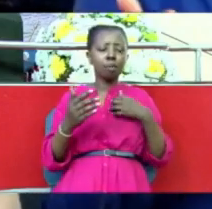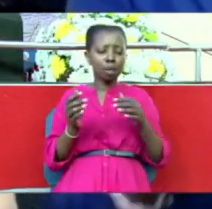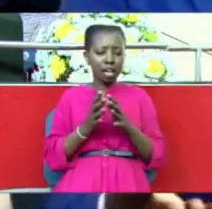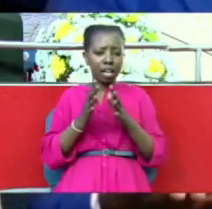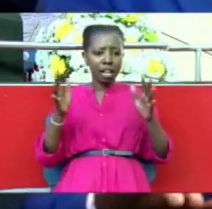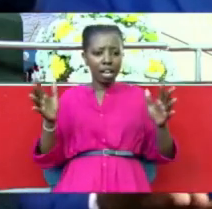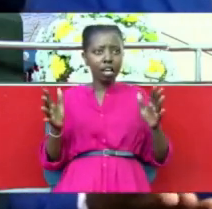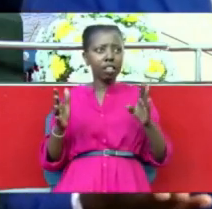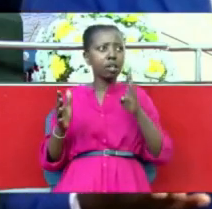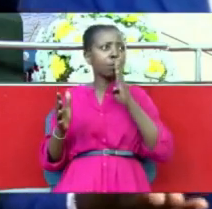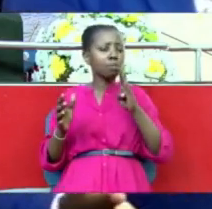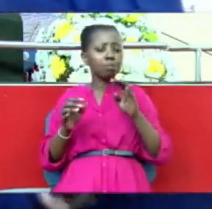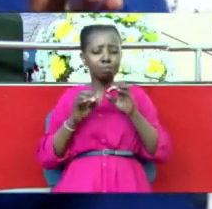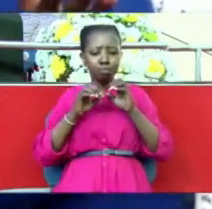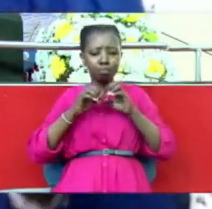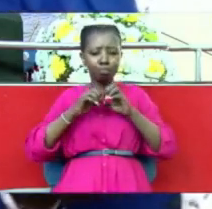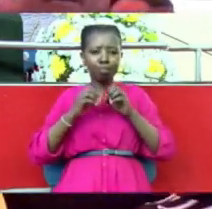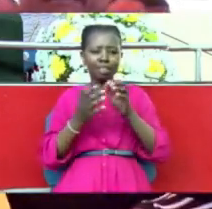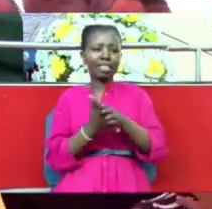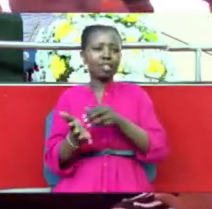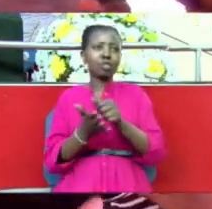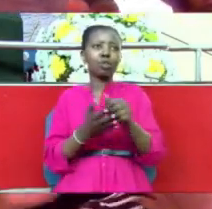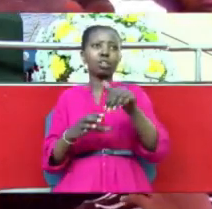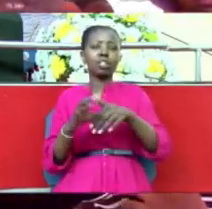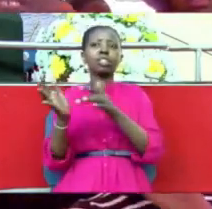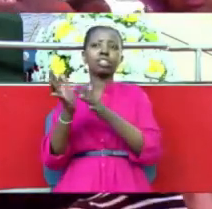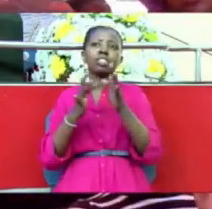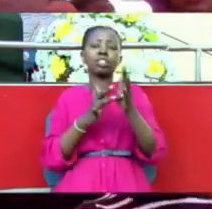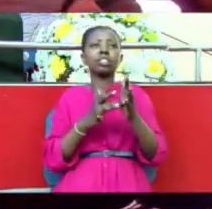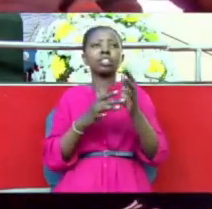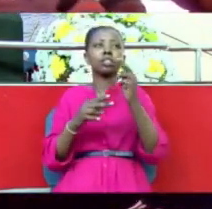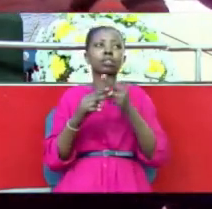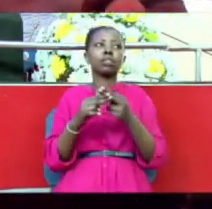before my enlargement be scattered in Jesus' name.